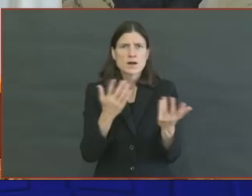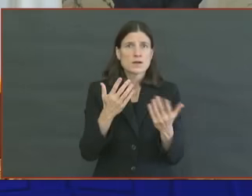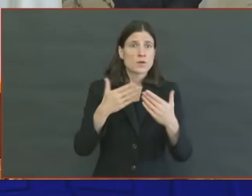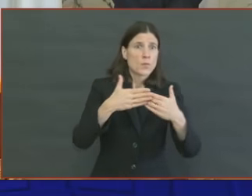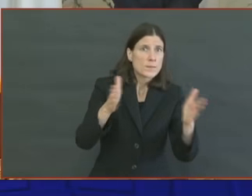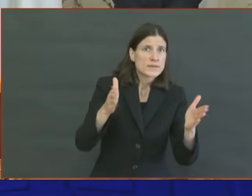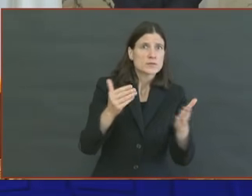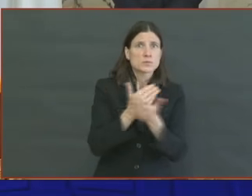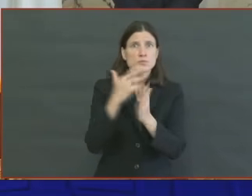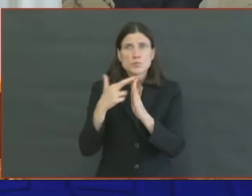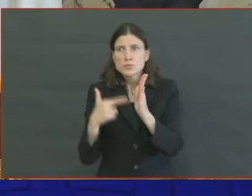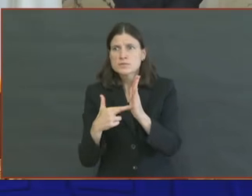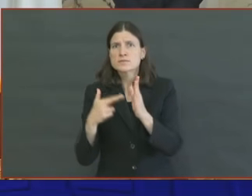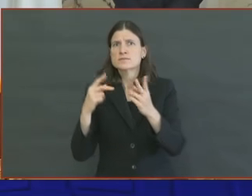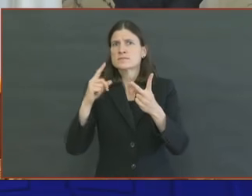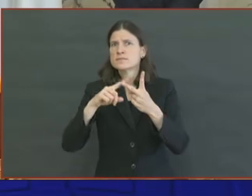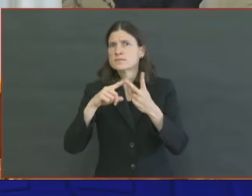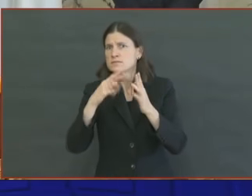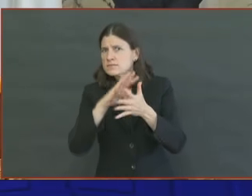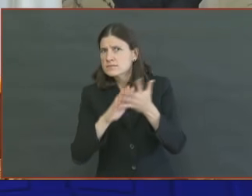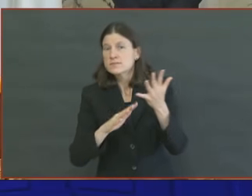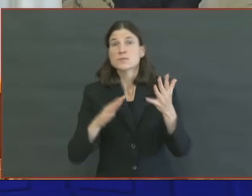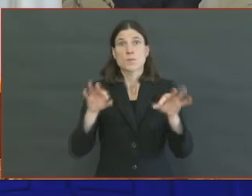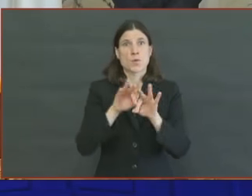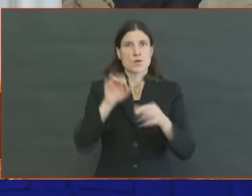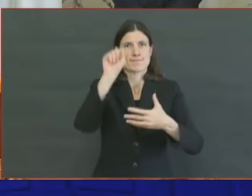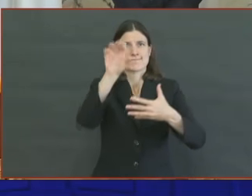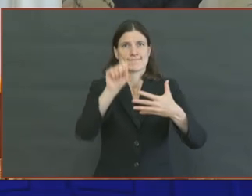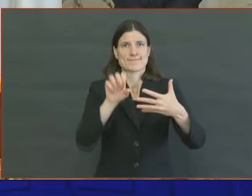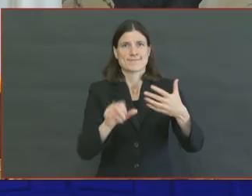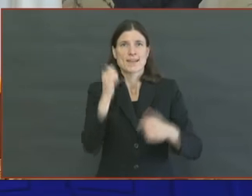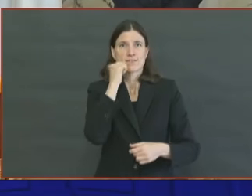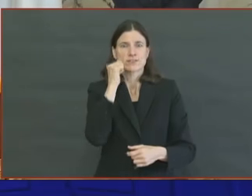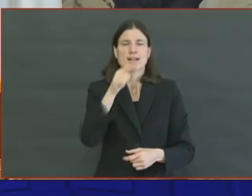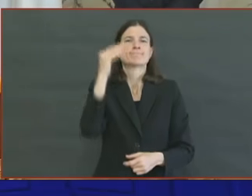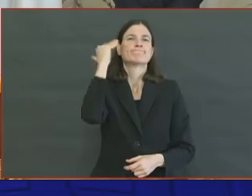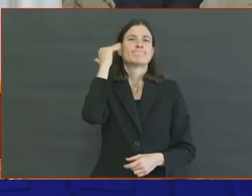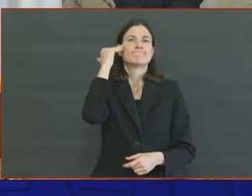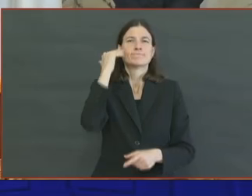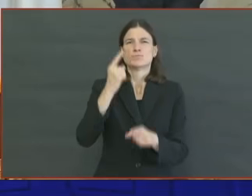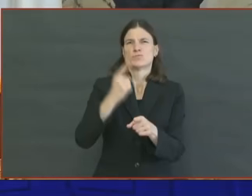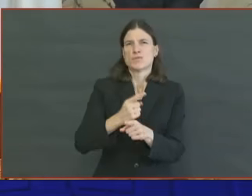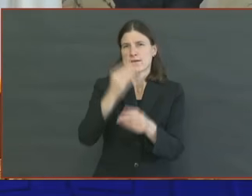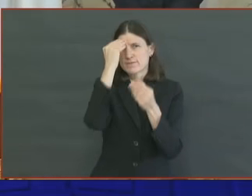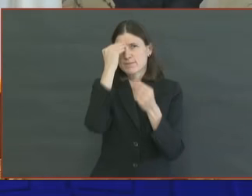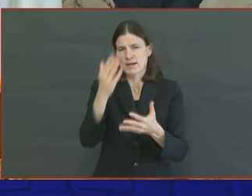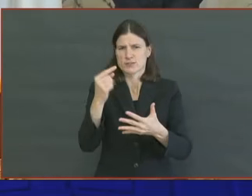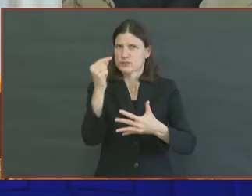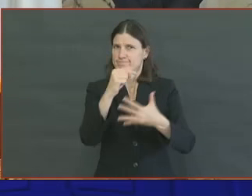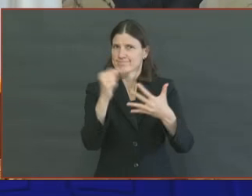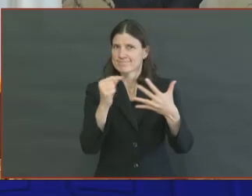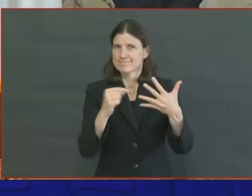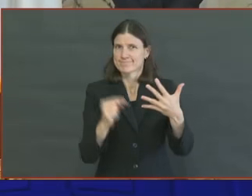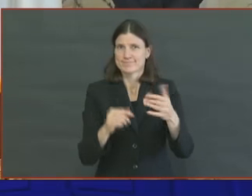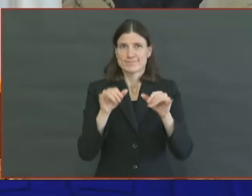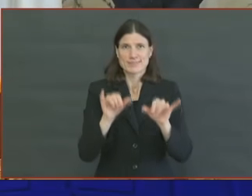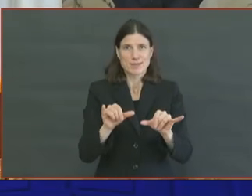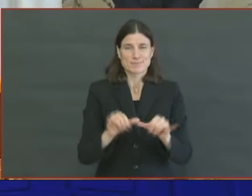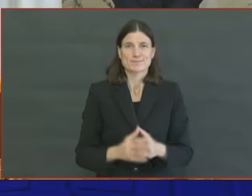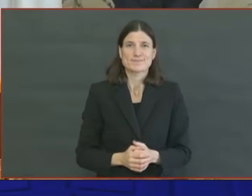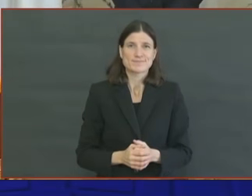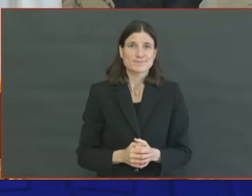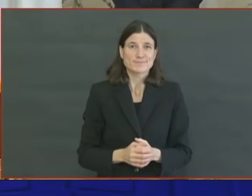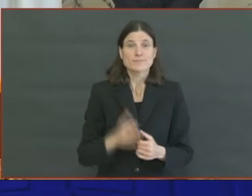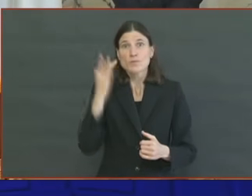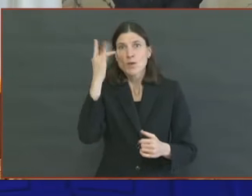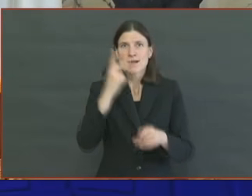time to tune into this to get the information you need to keep yourselves up to date and safe. We're going to continue every day